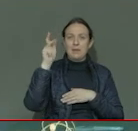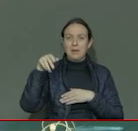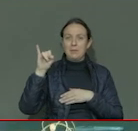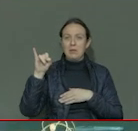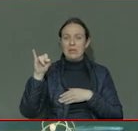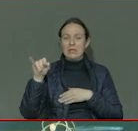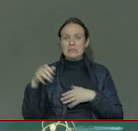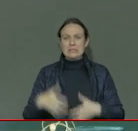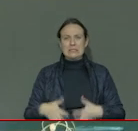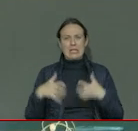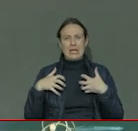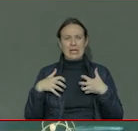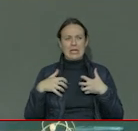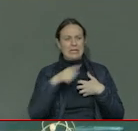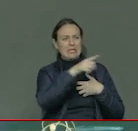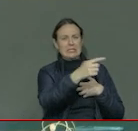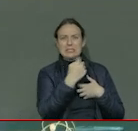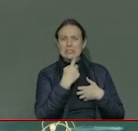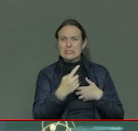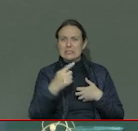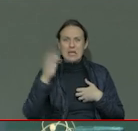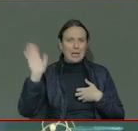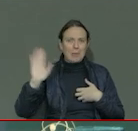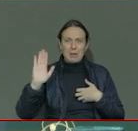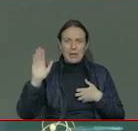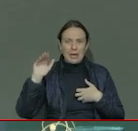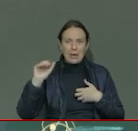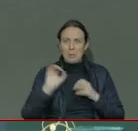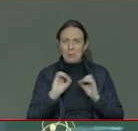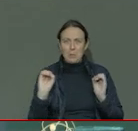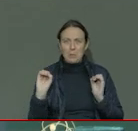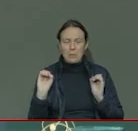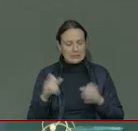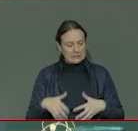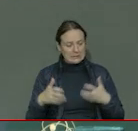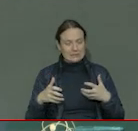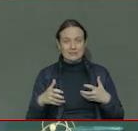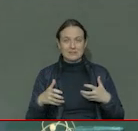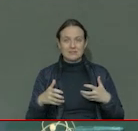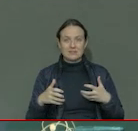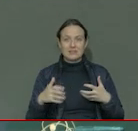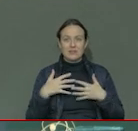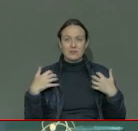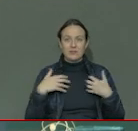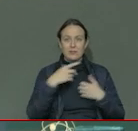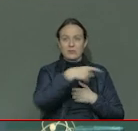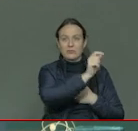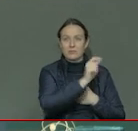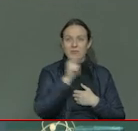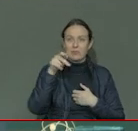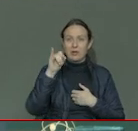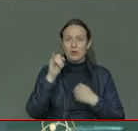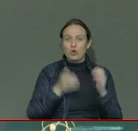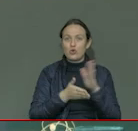off, doesn't even turn back to say goodbye to him, right? And then he disappears. Pi is taken to a